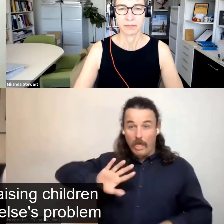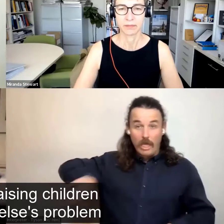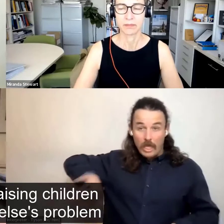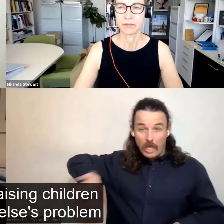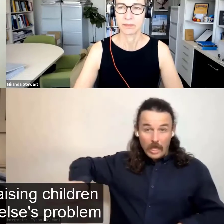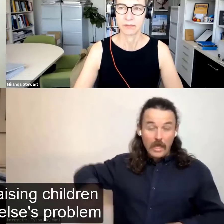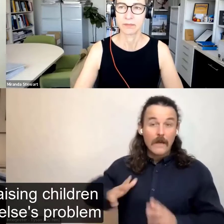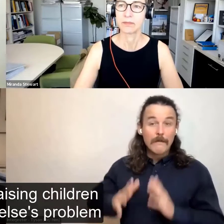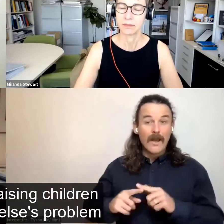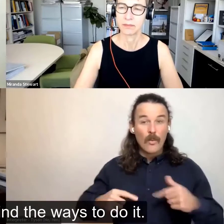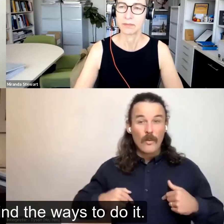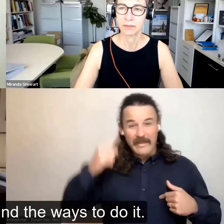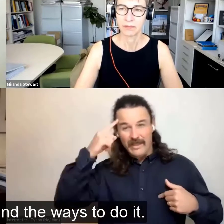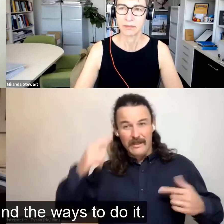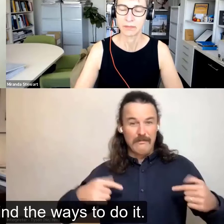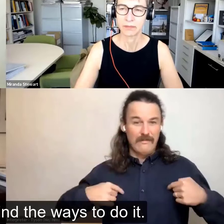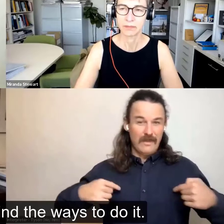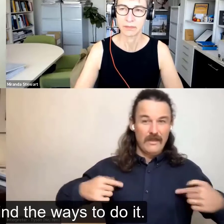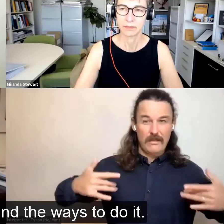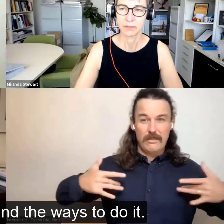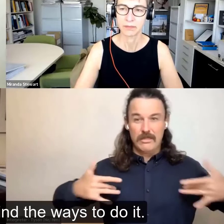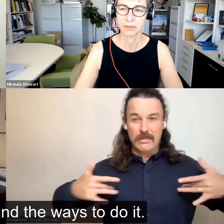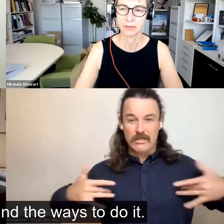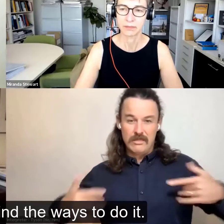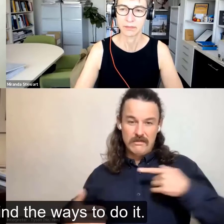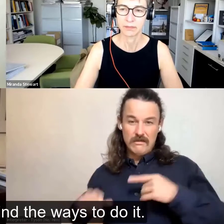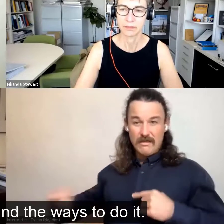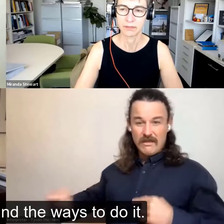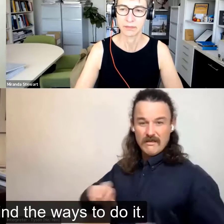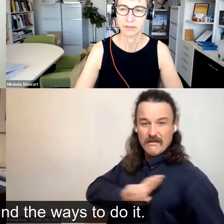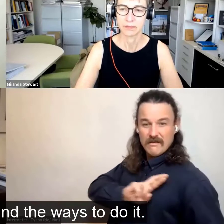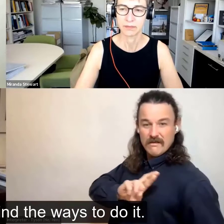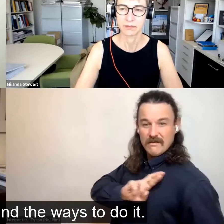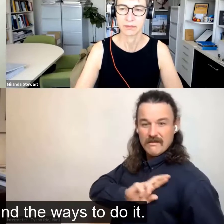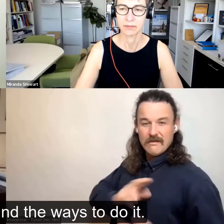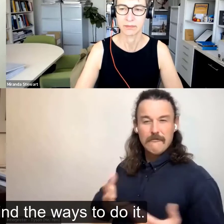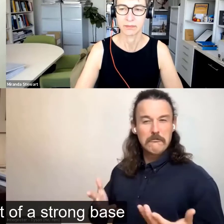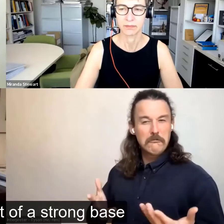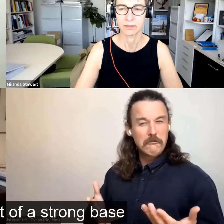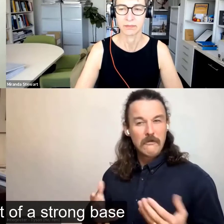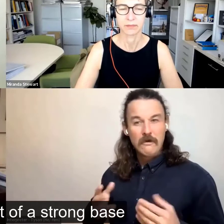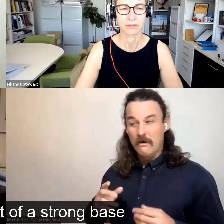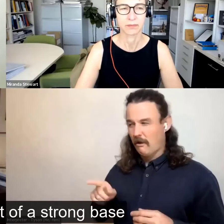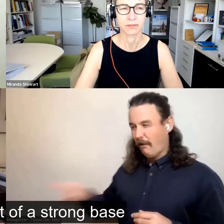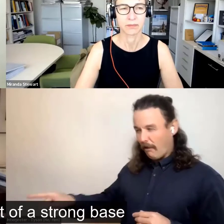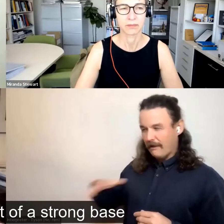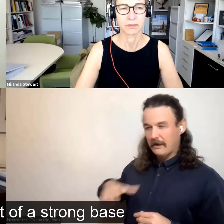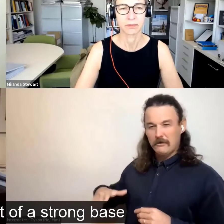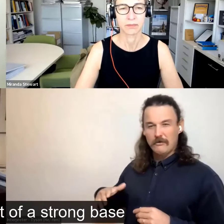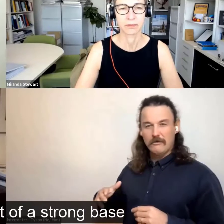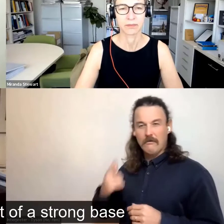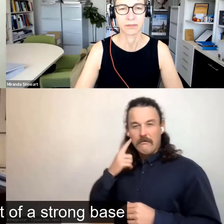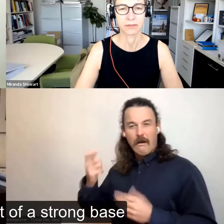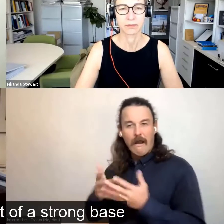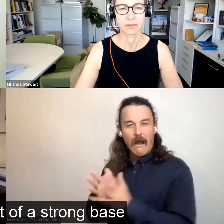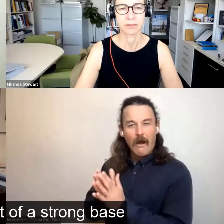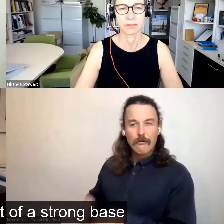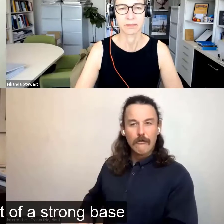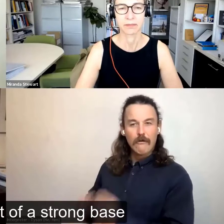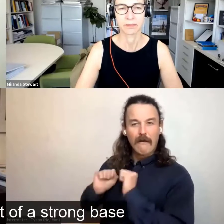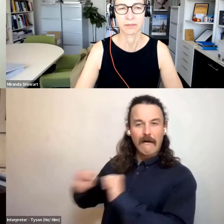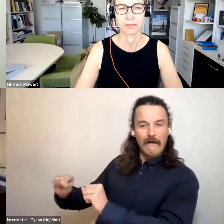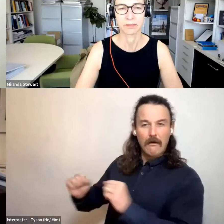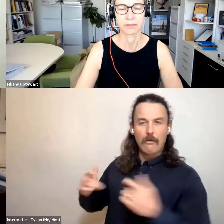children is someone else's problem, and they need to find the ways to do it. So having a sort of a